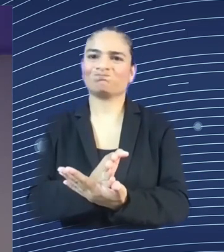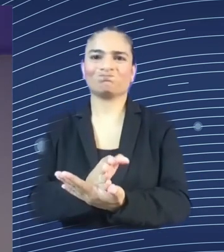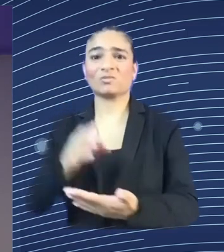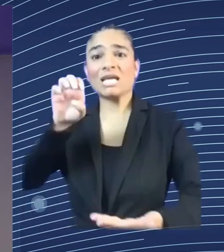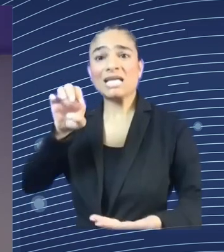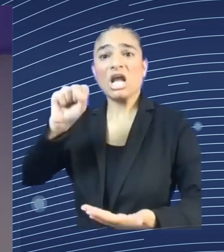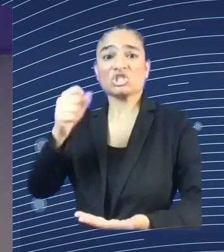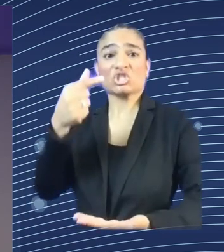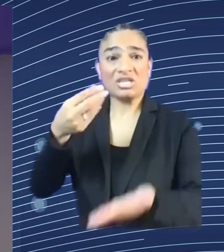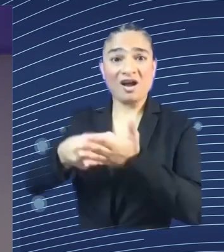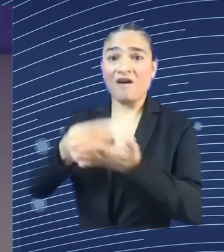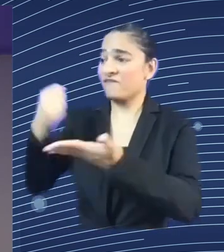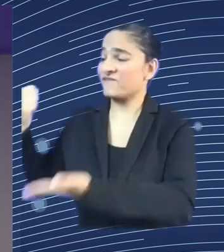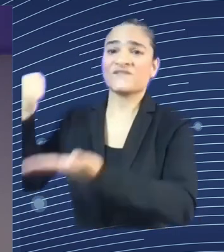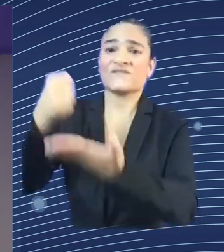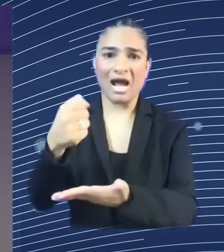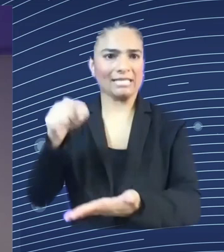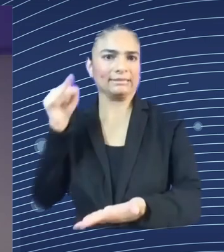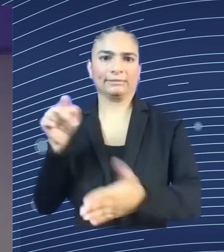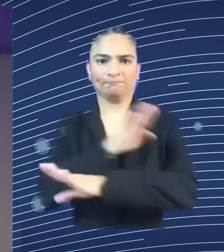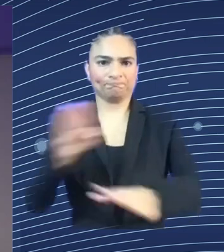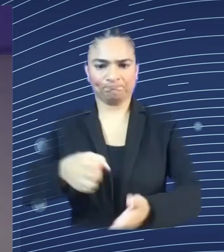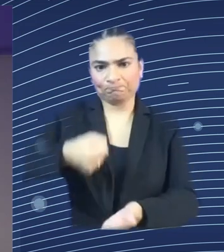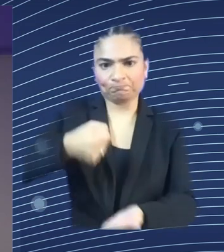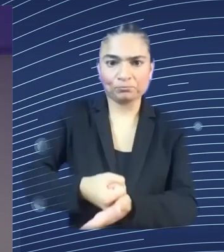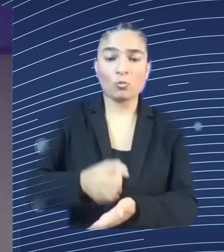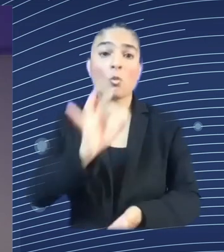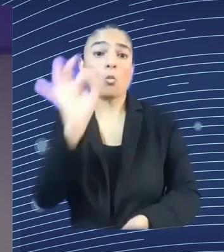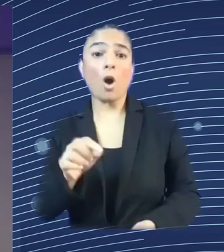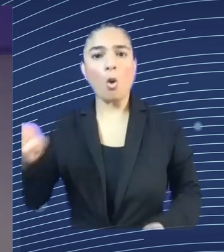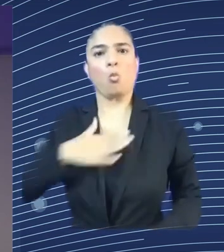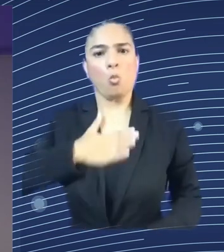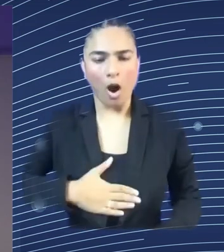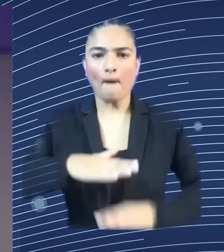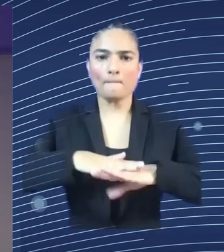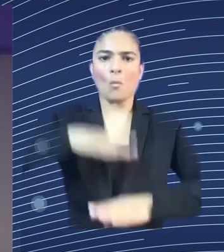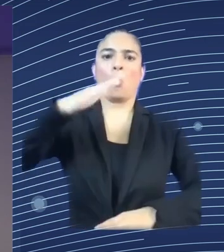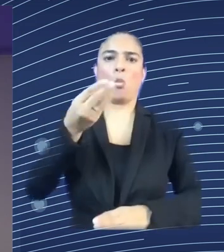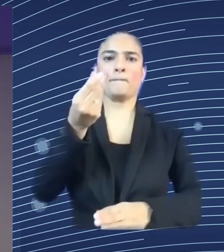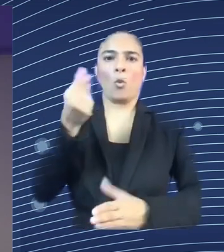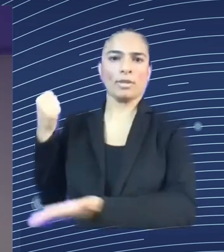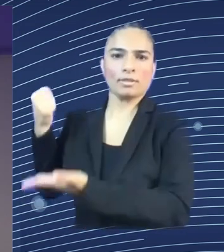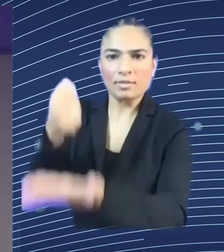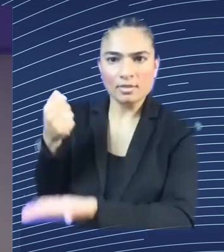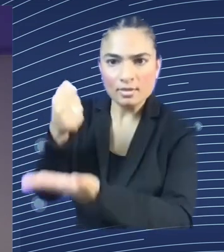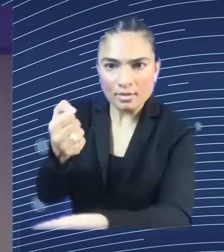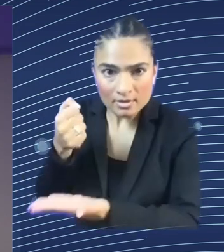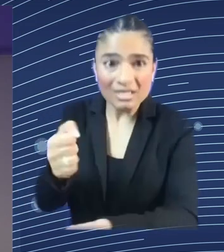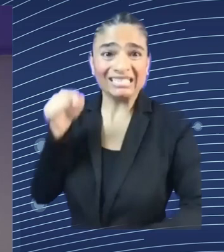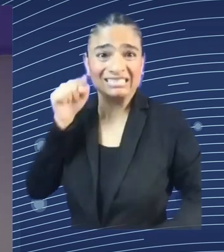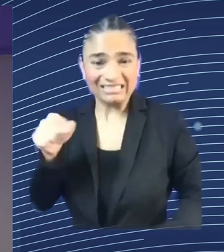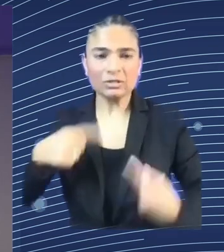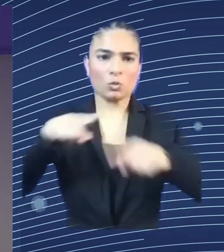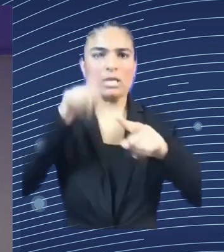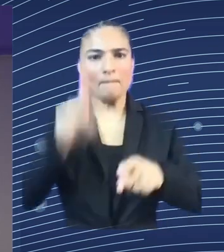much more money. And I think it's not the role of maybe these actors or a role of a startup like